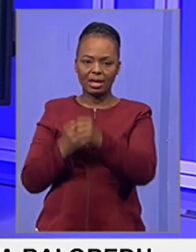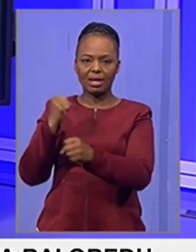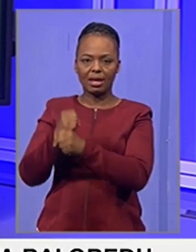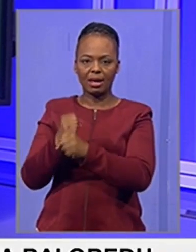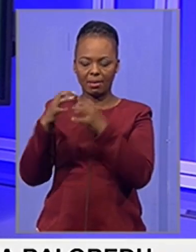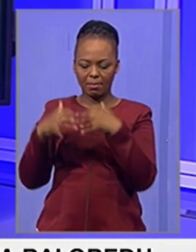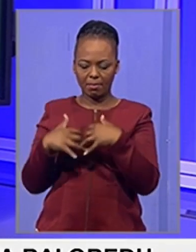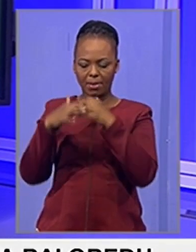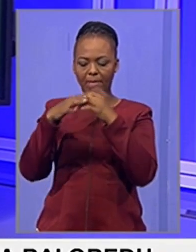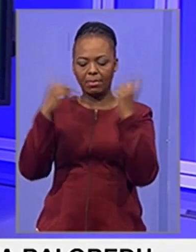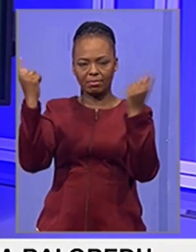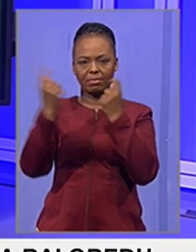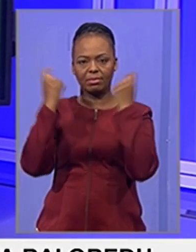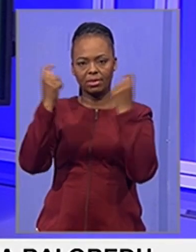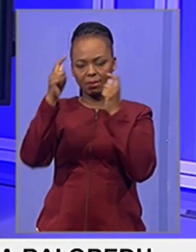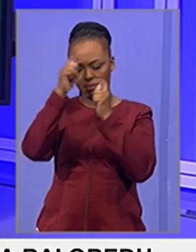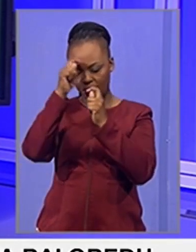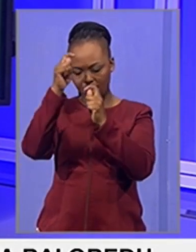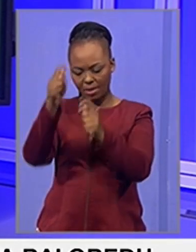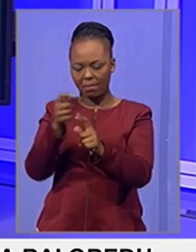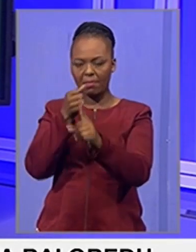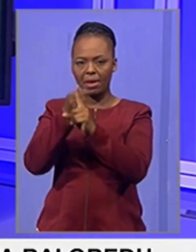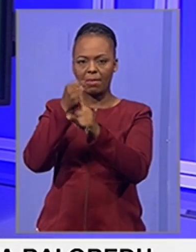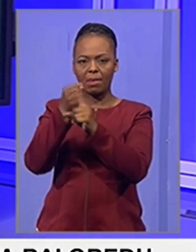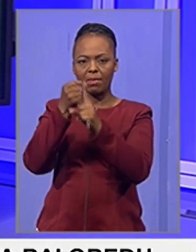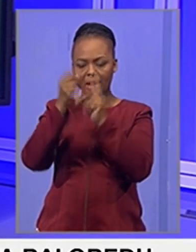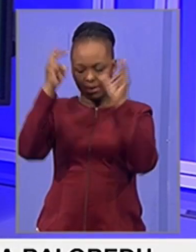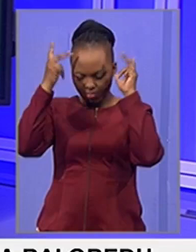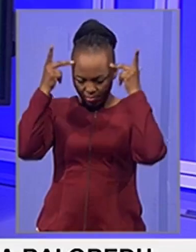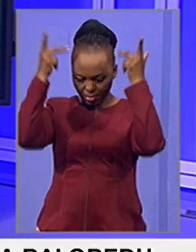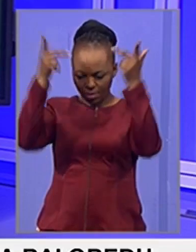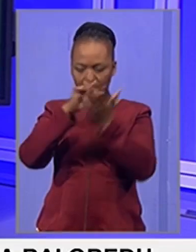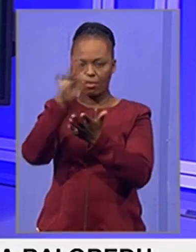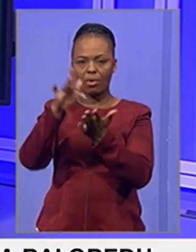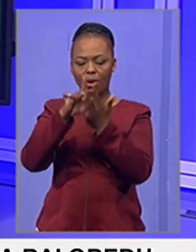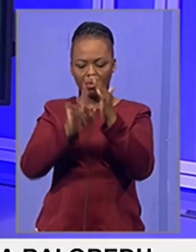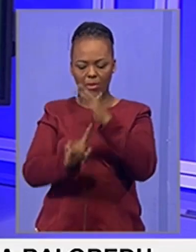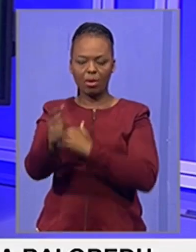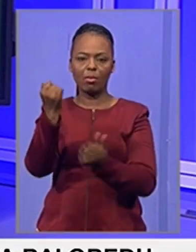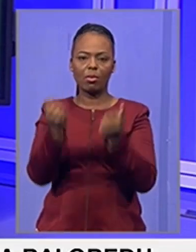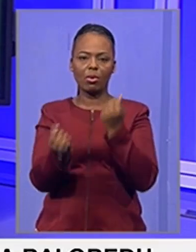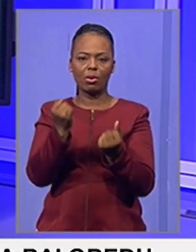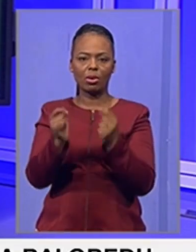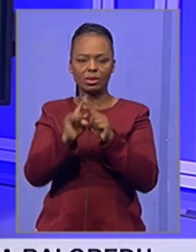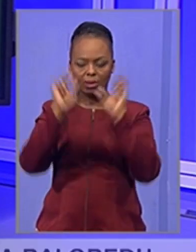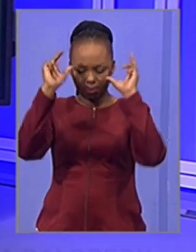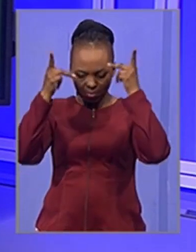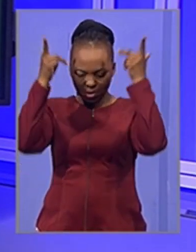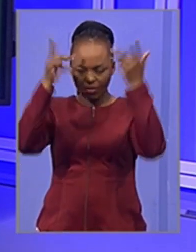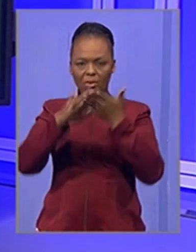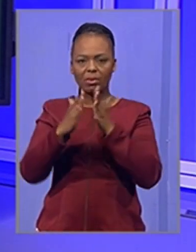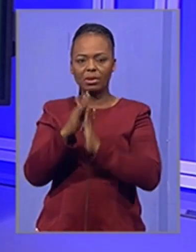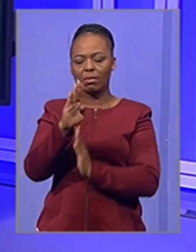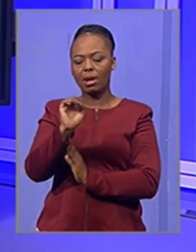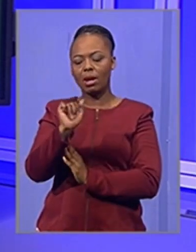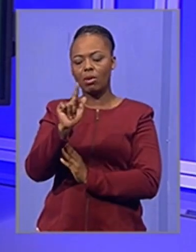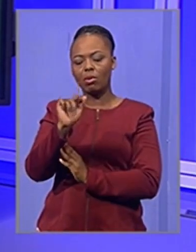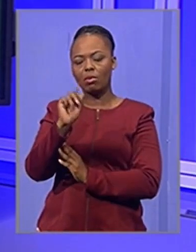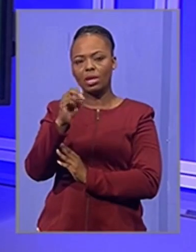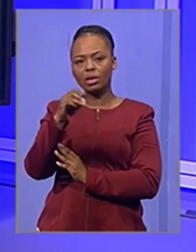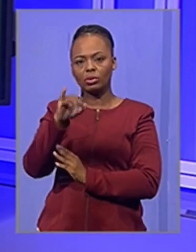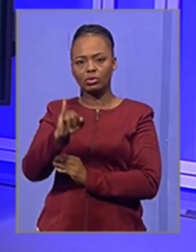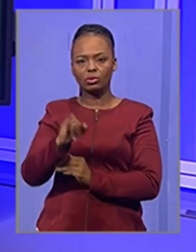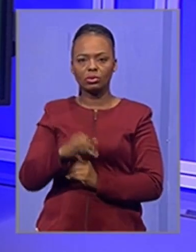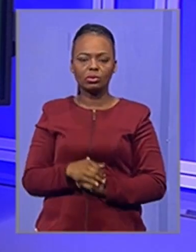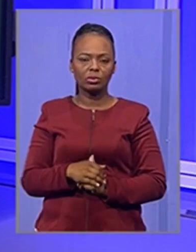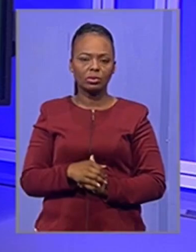go motlhagolela tsela ya go lwela bogosi jwa gagwe kwa kgotlatshekelo le go nna kgosigadi ya Balobedu.